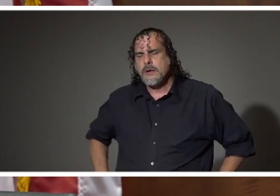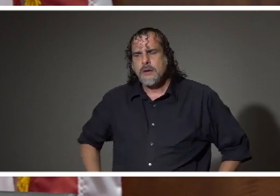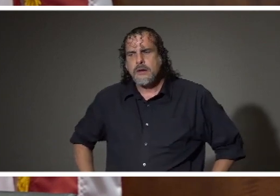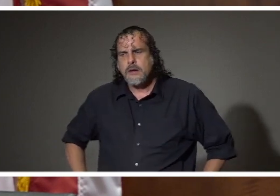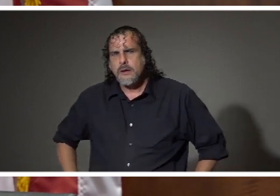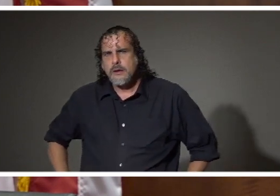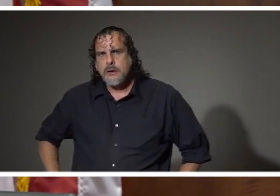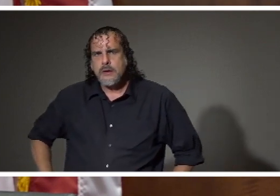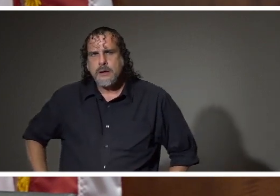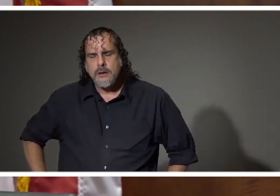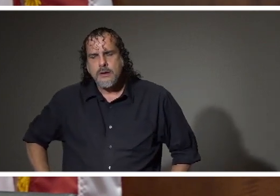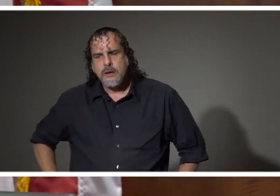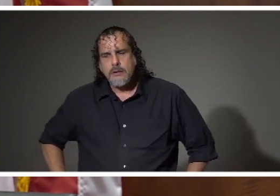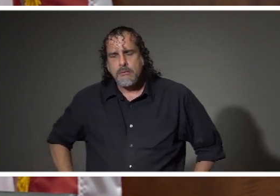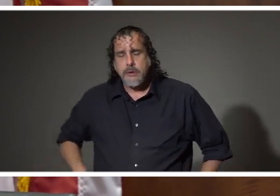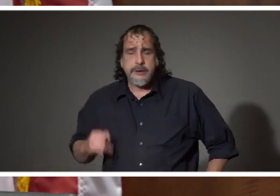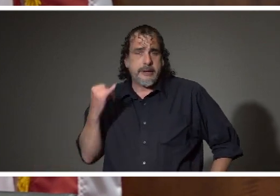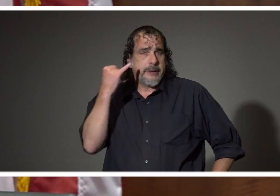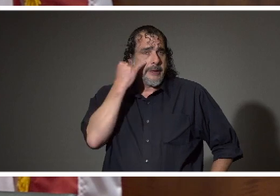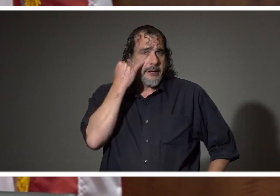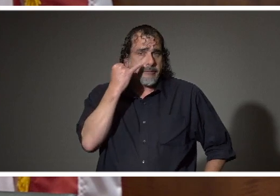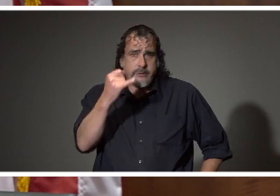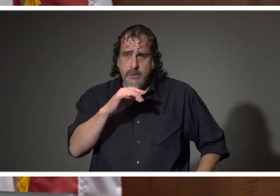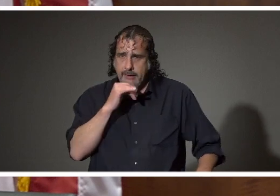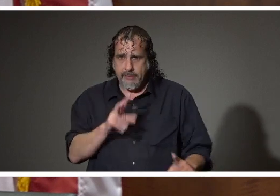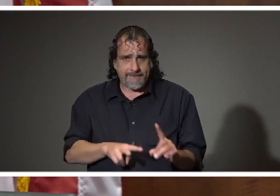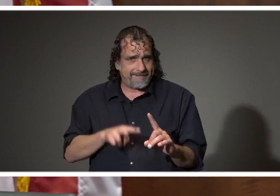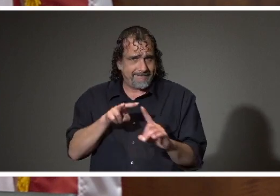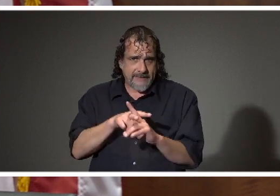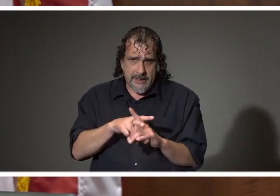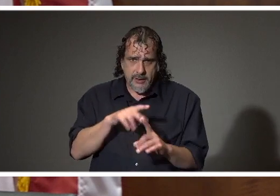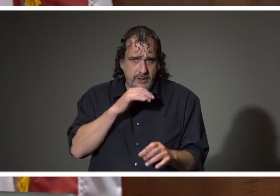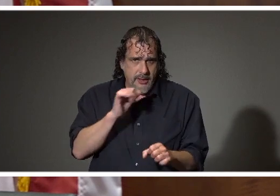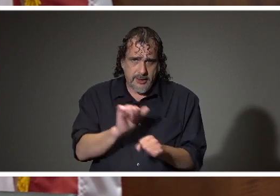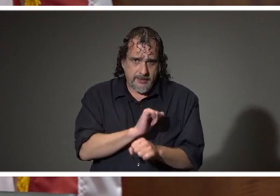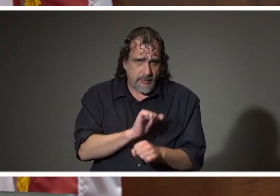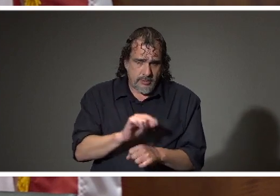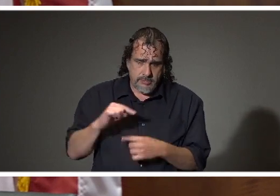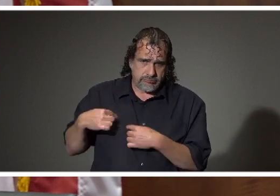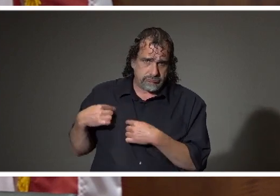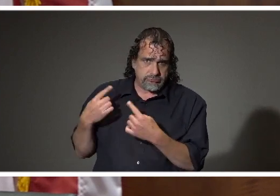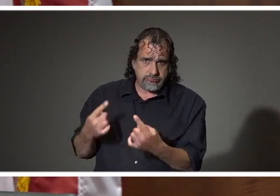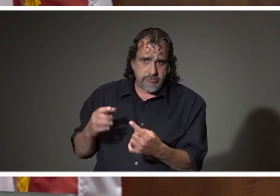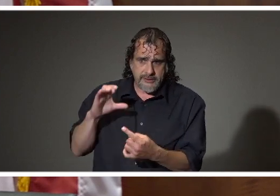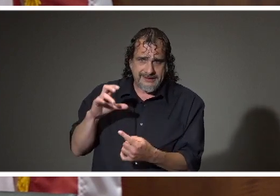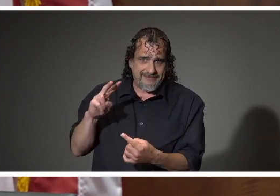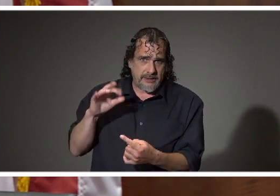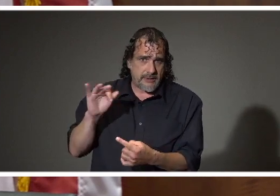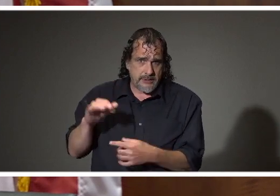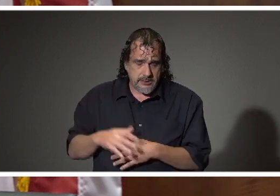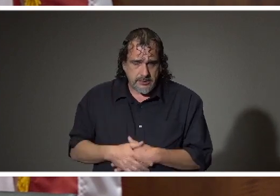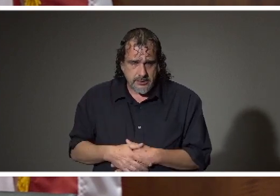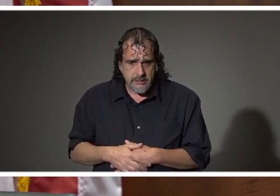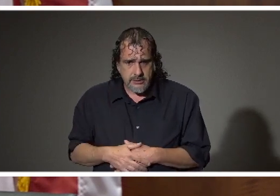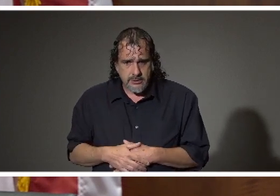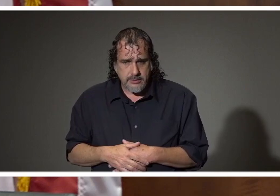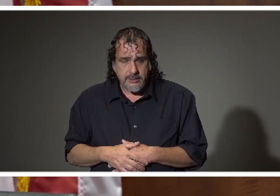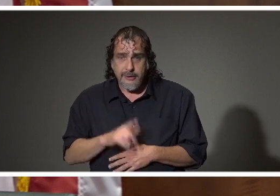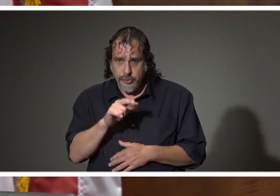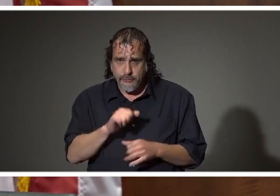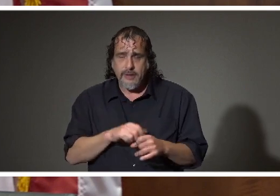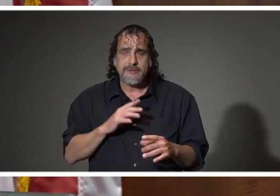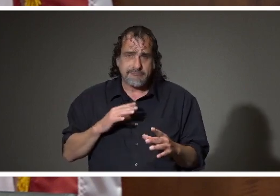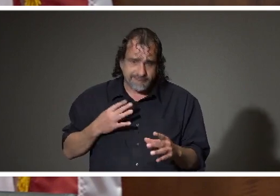If you have not filed a claim for unemployment benefits since you've been off work to COVID-19, a claim should be